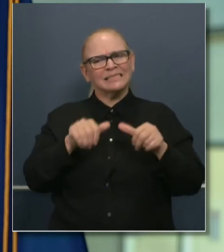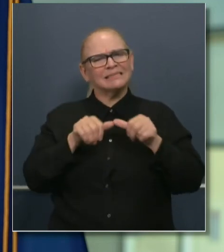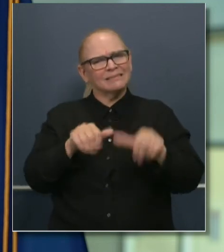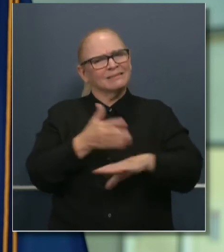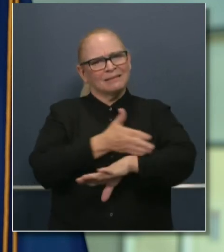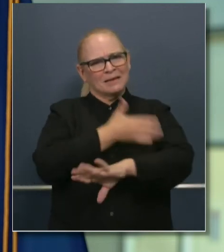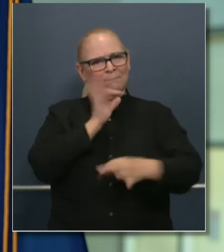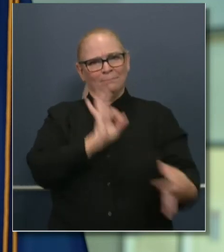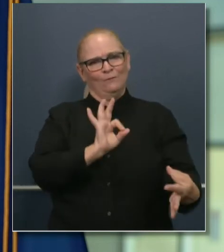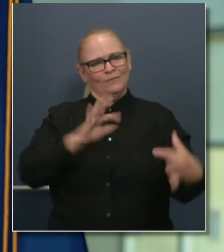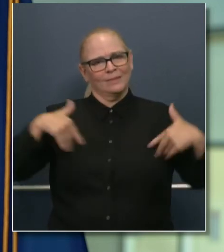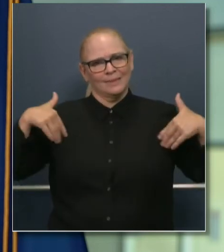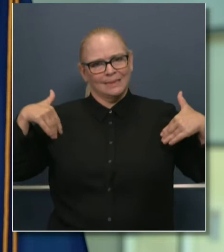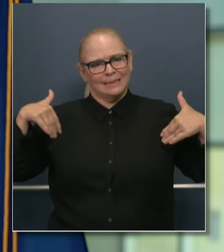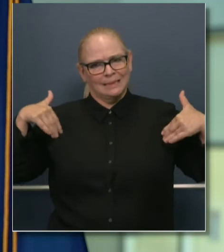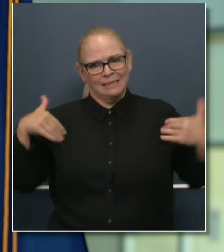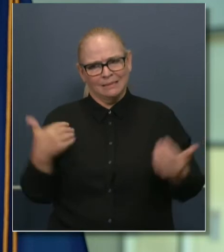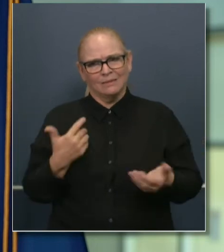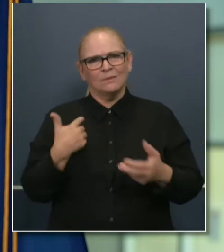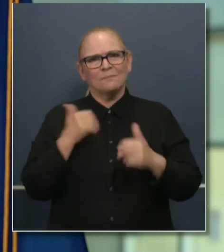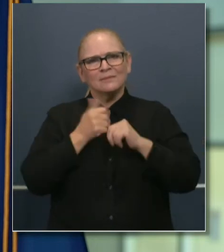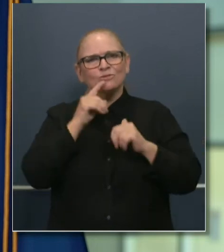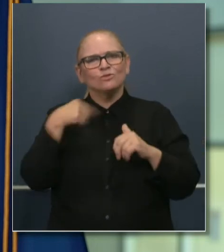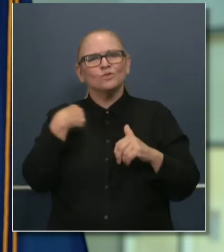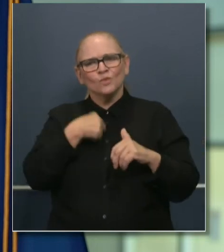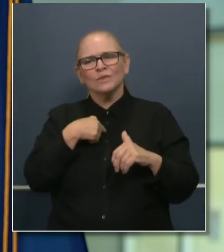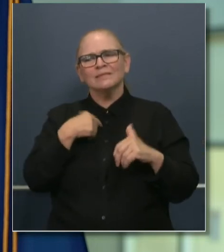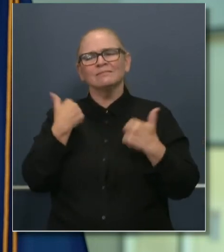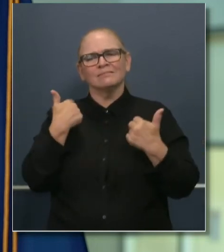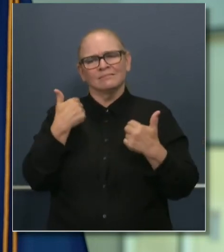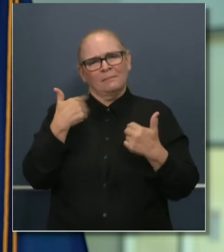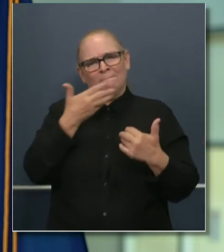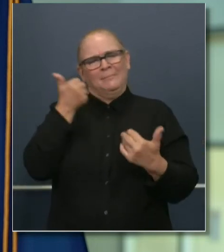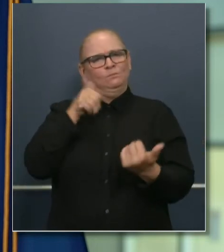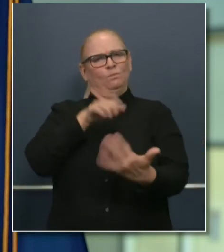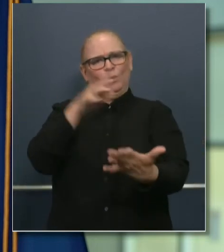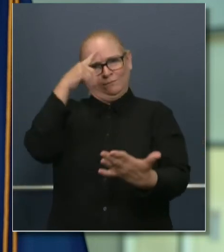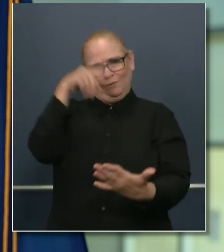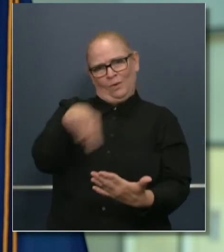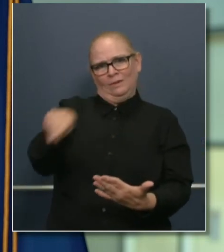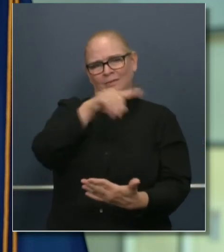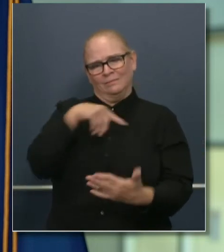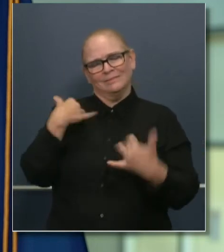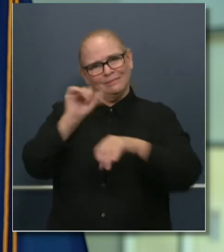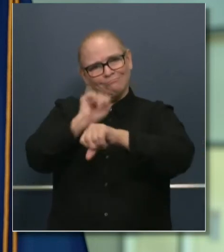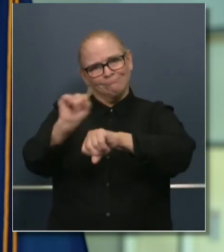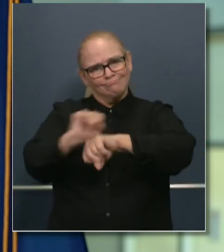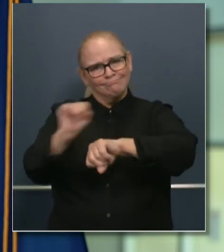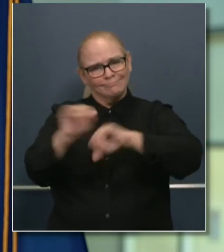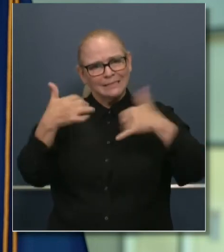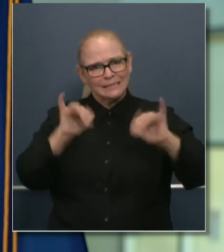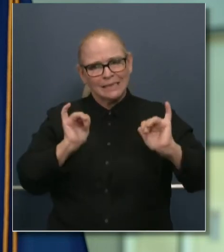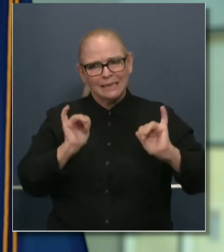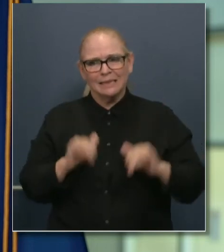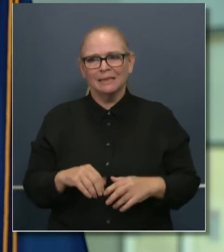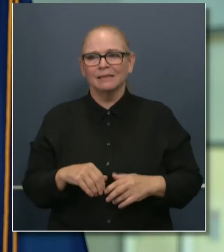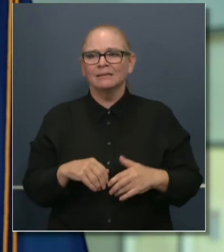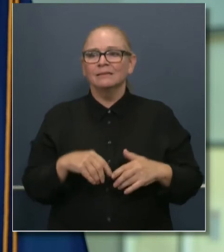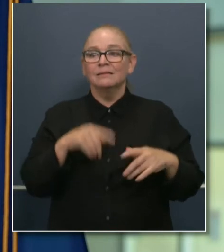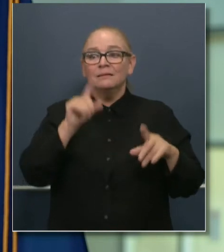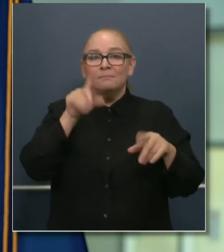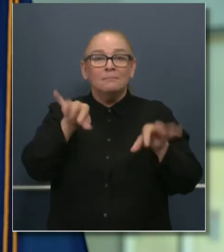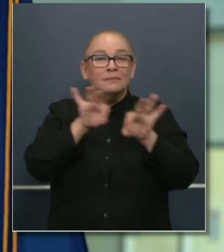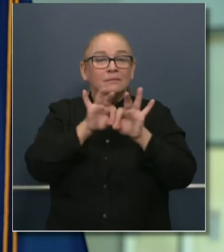workforce in anticipation that as we continue to do the things we know reduce our case counts, we build up